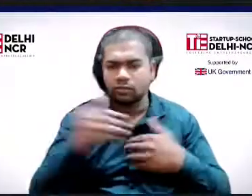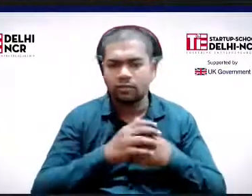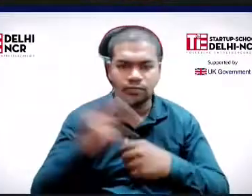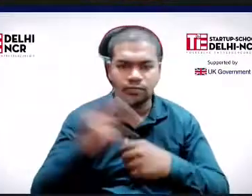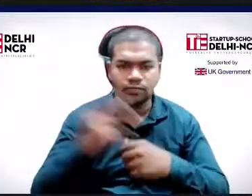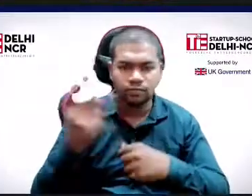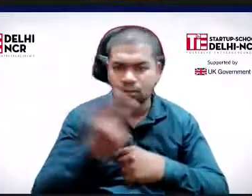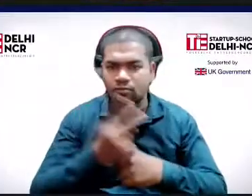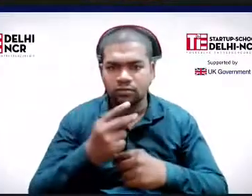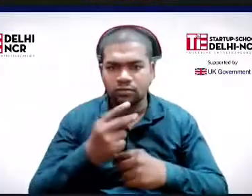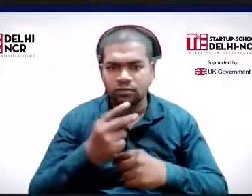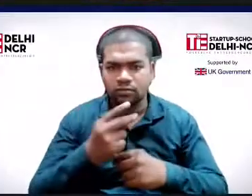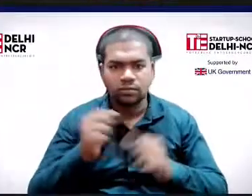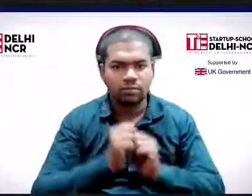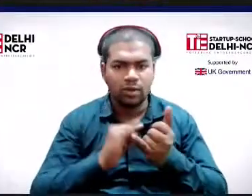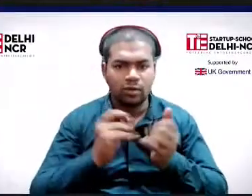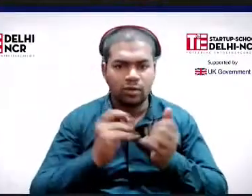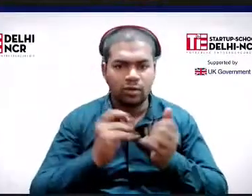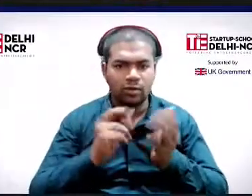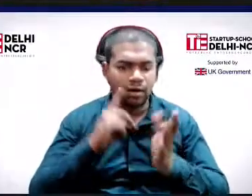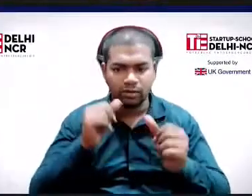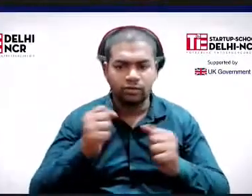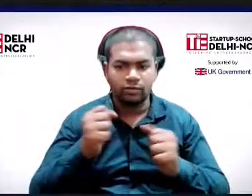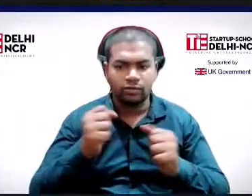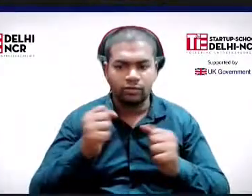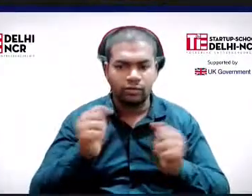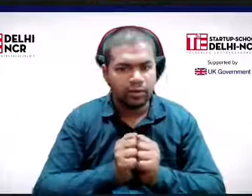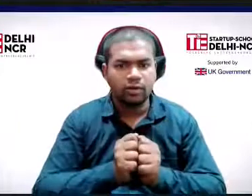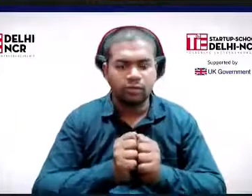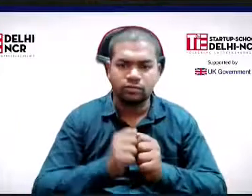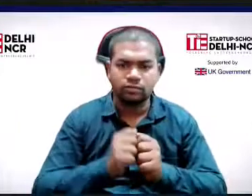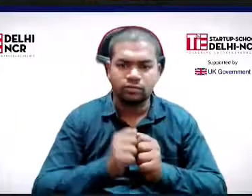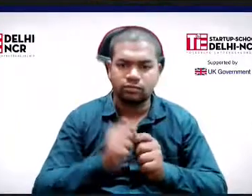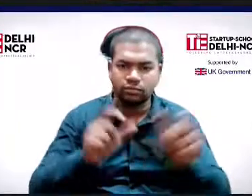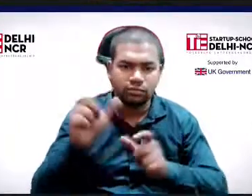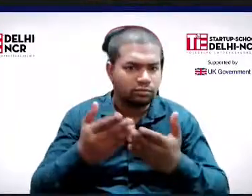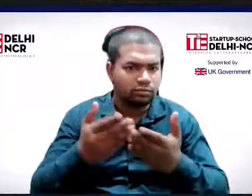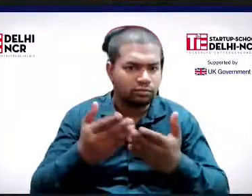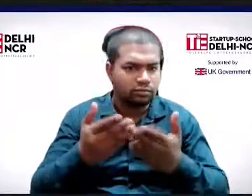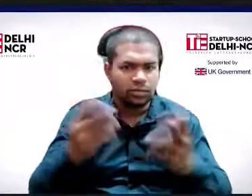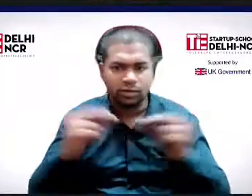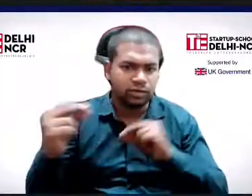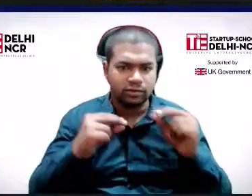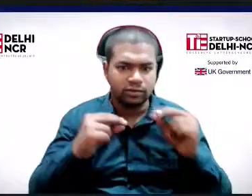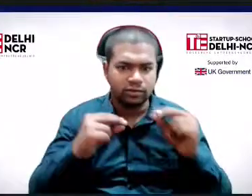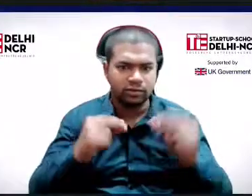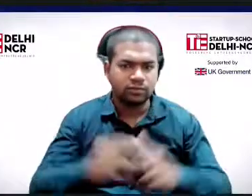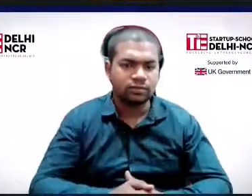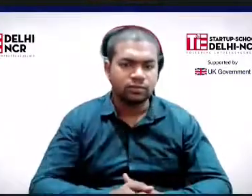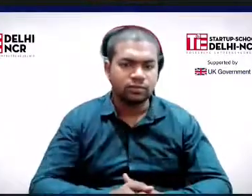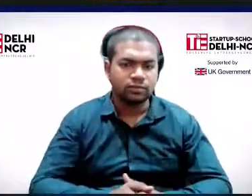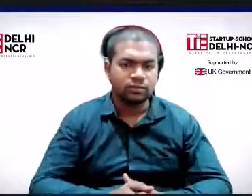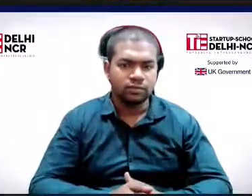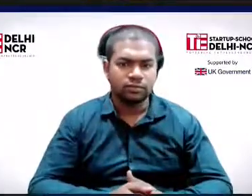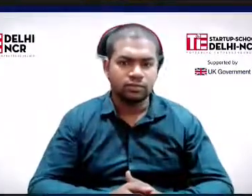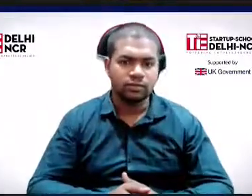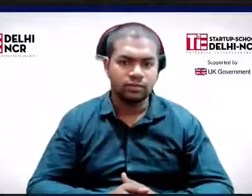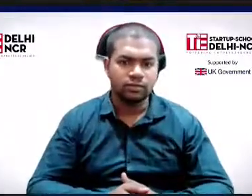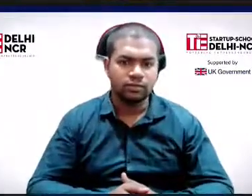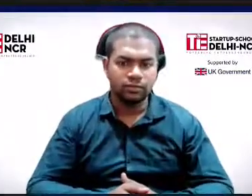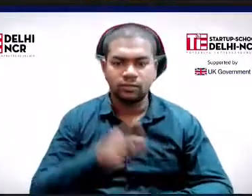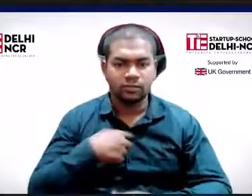with Sonia, myself, and you, the audience, and some of the other speakers. Does it frame our conversation, our